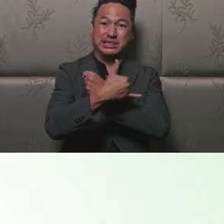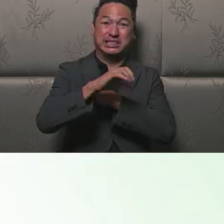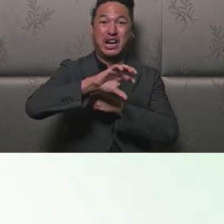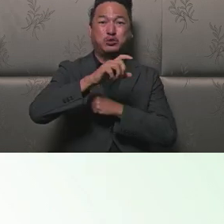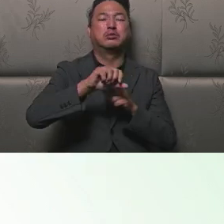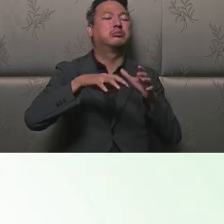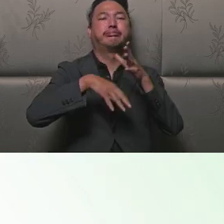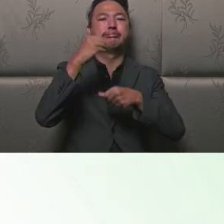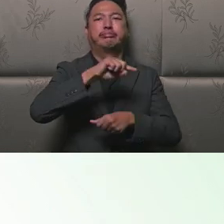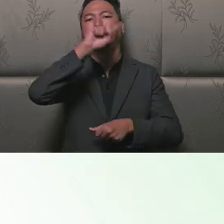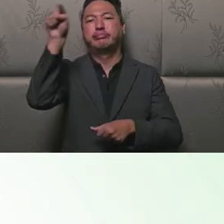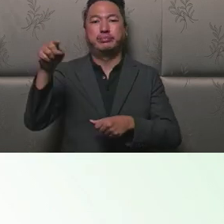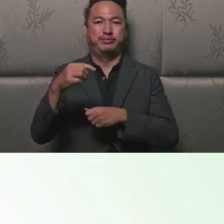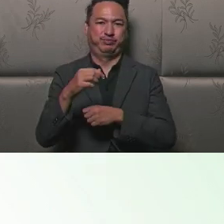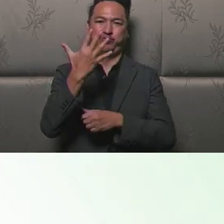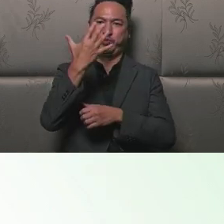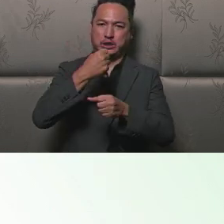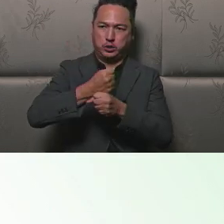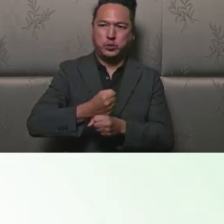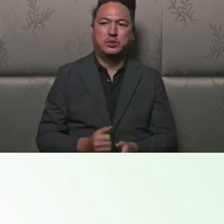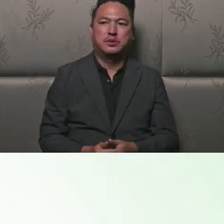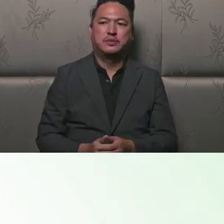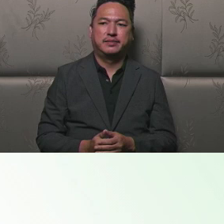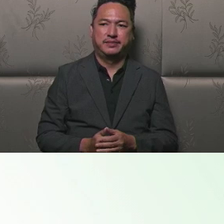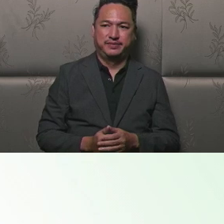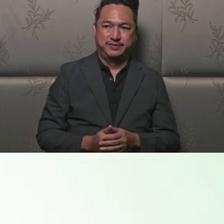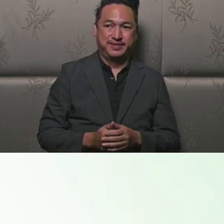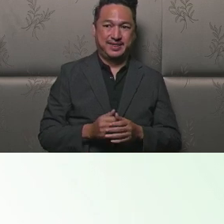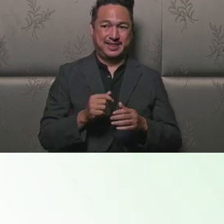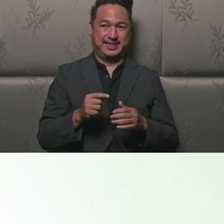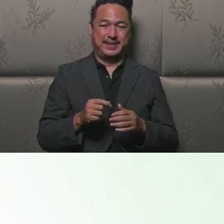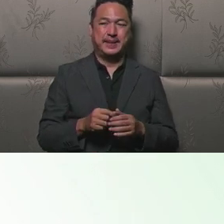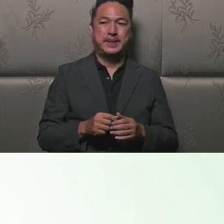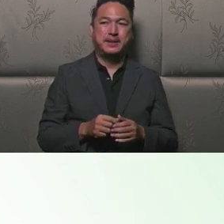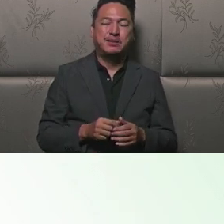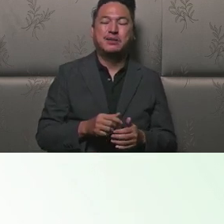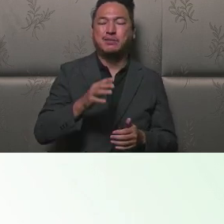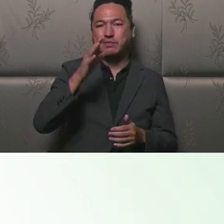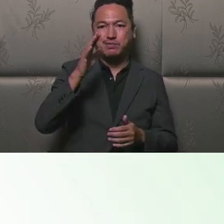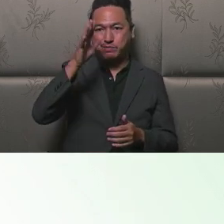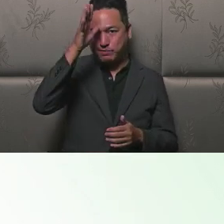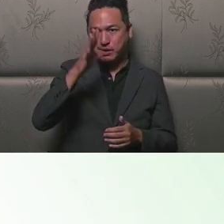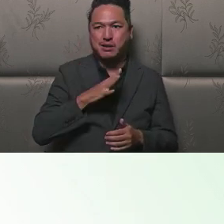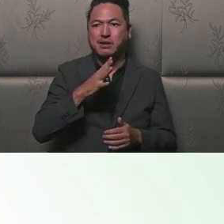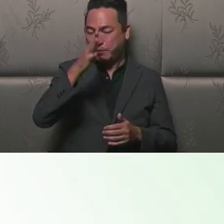66% of that 43.7 million people have been refugees